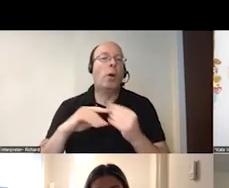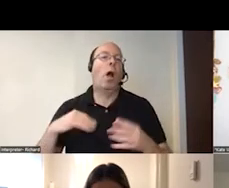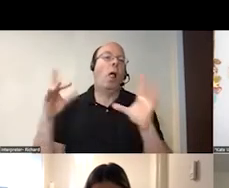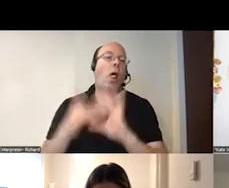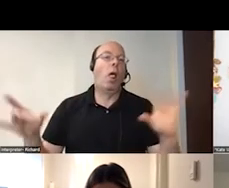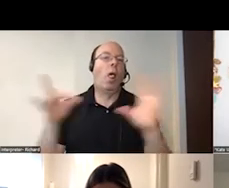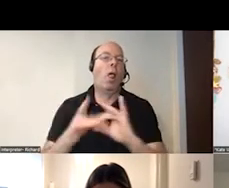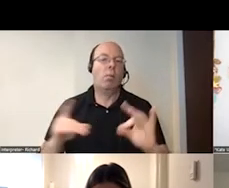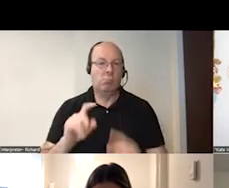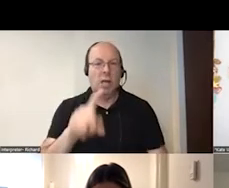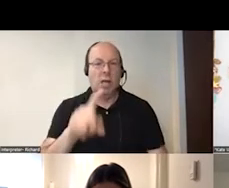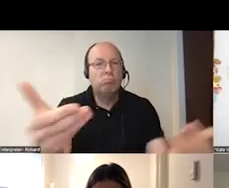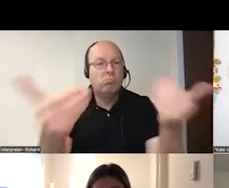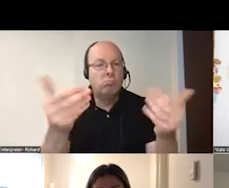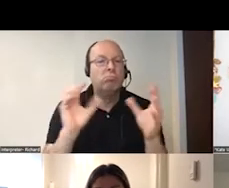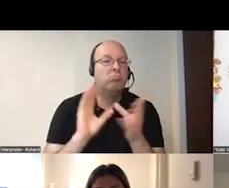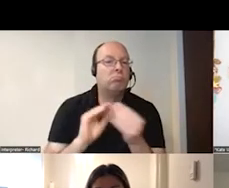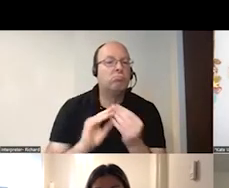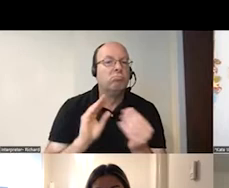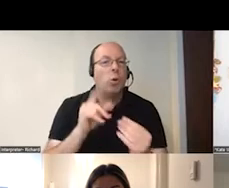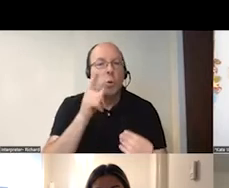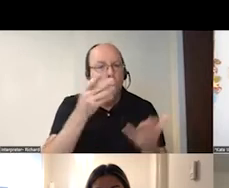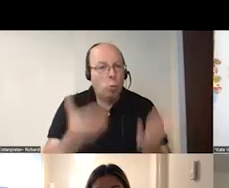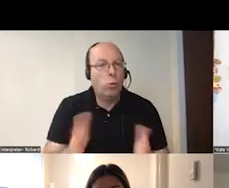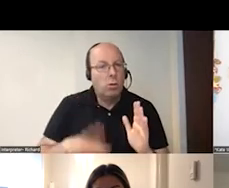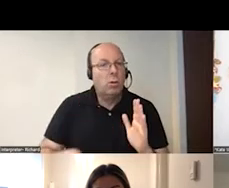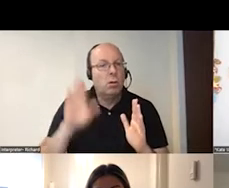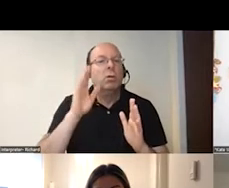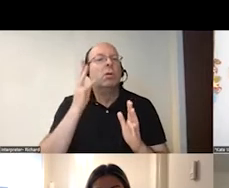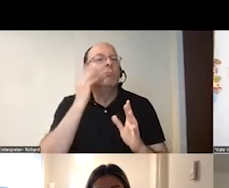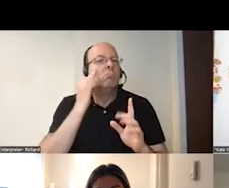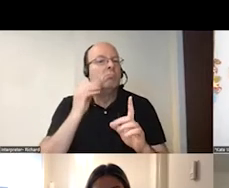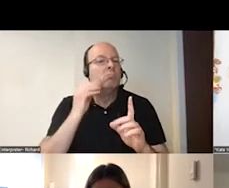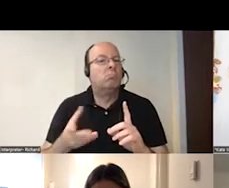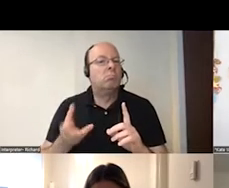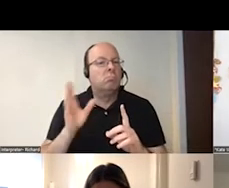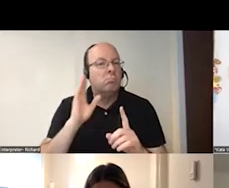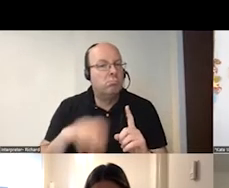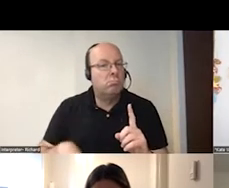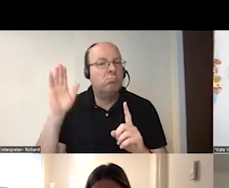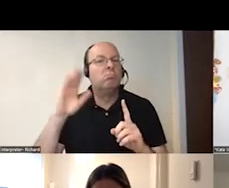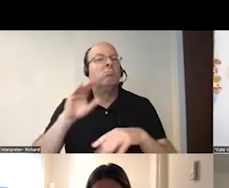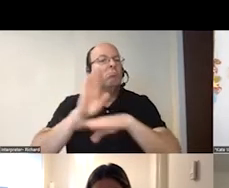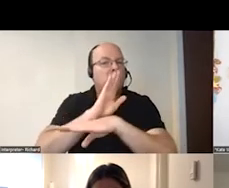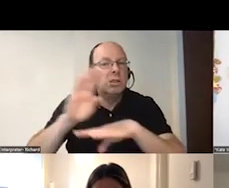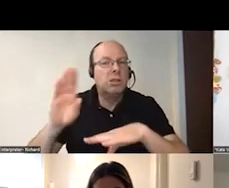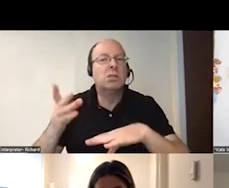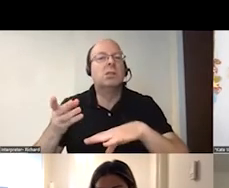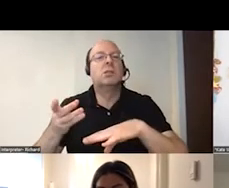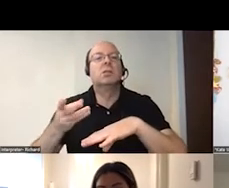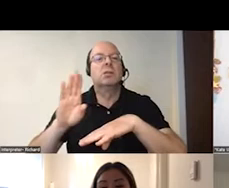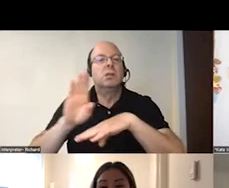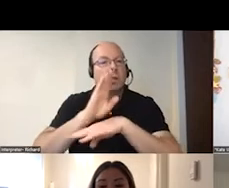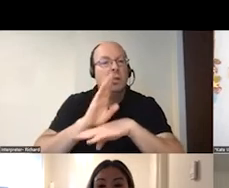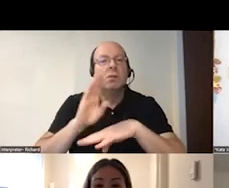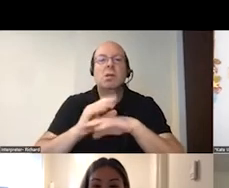like to ask them to just really talk about themselves, tell us a little bit about themselves and their businesses and how they launched